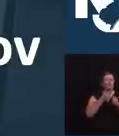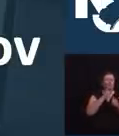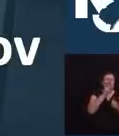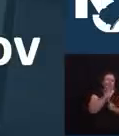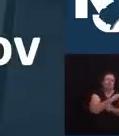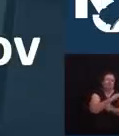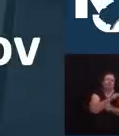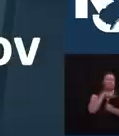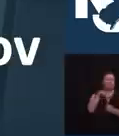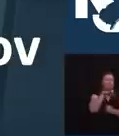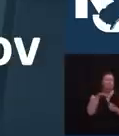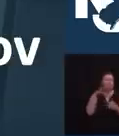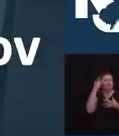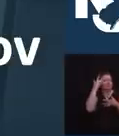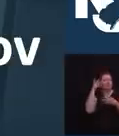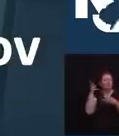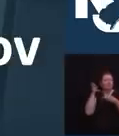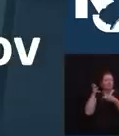number